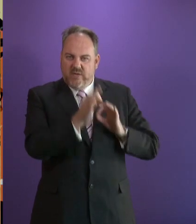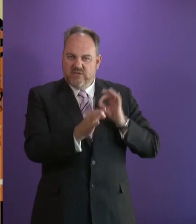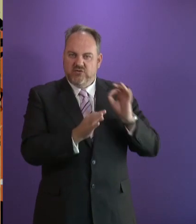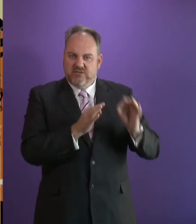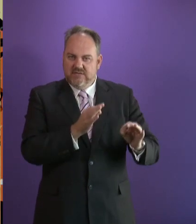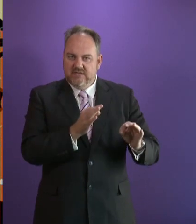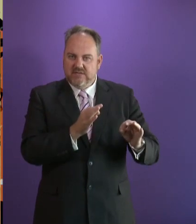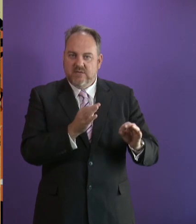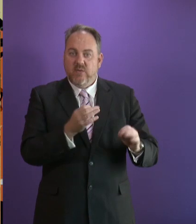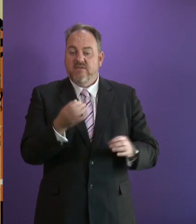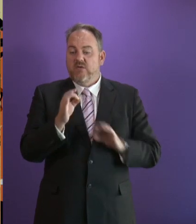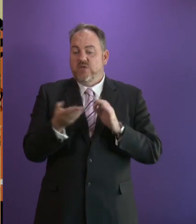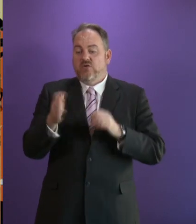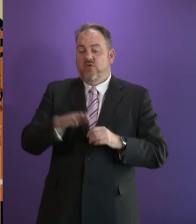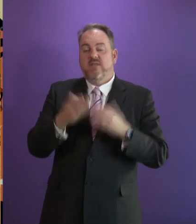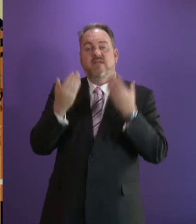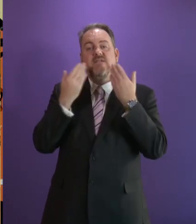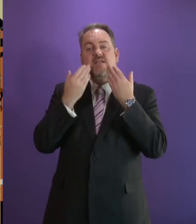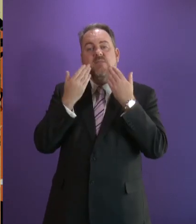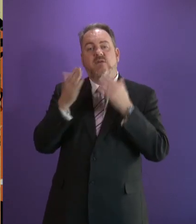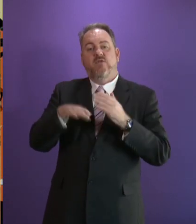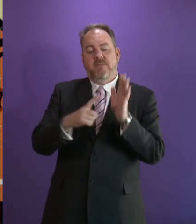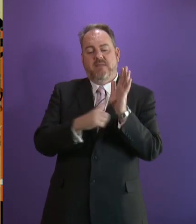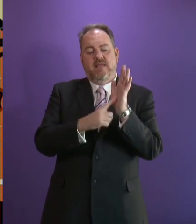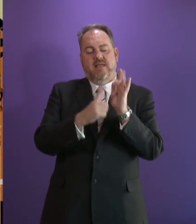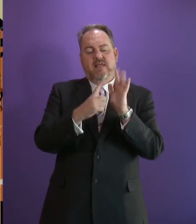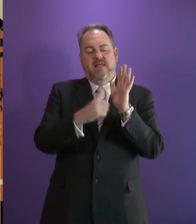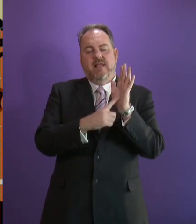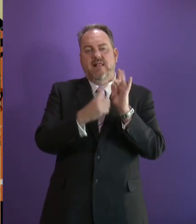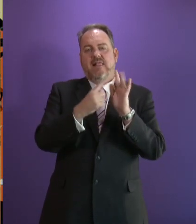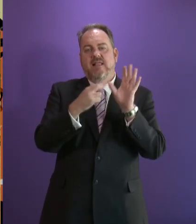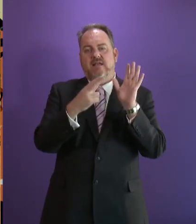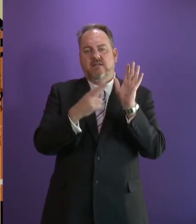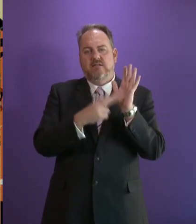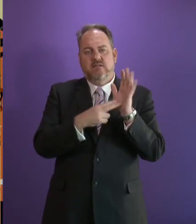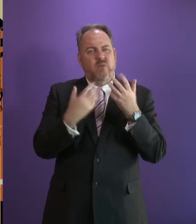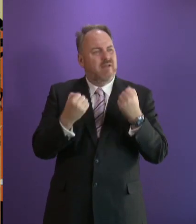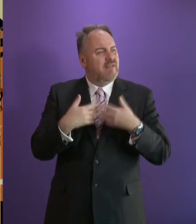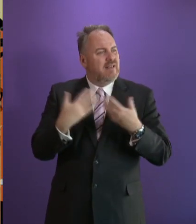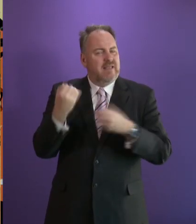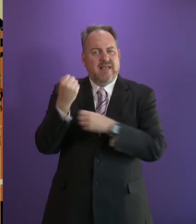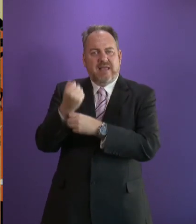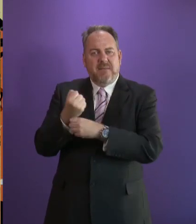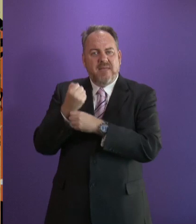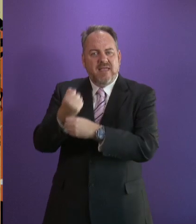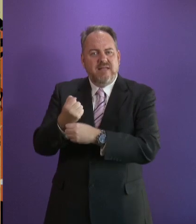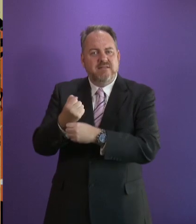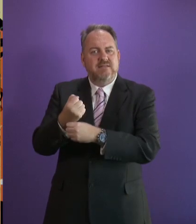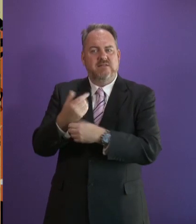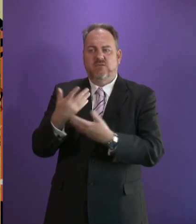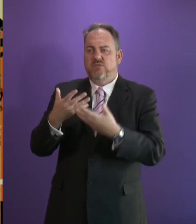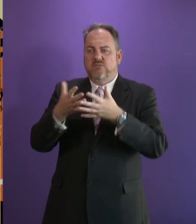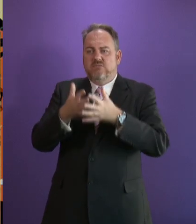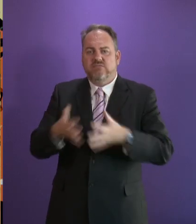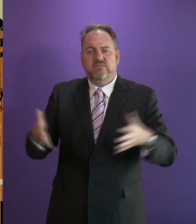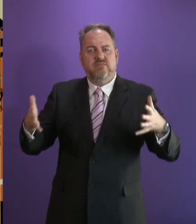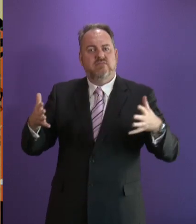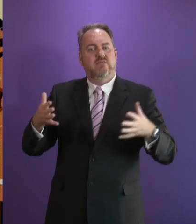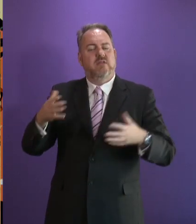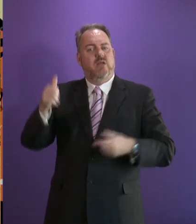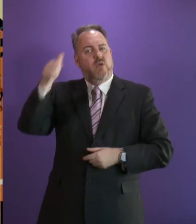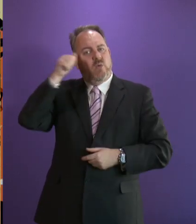has come in from Facebook asking whether there are any campaigns or programmes aimed at bringing awareness about human